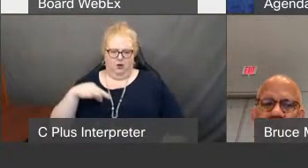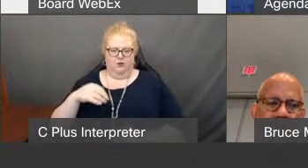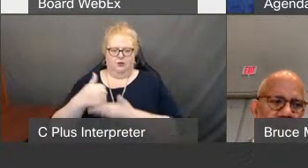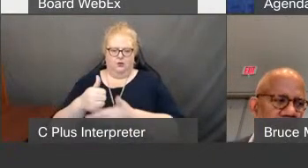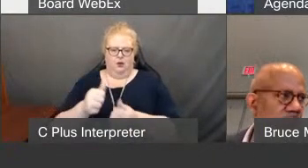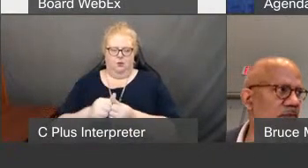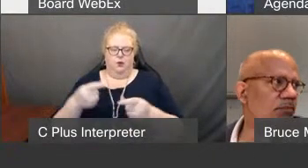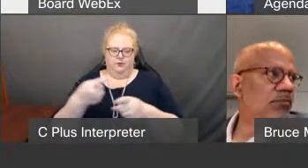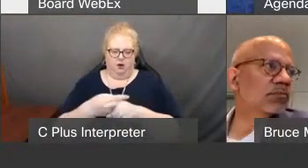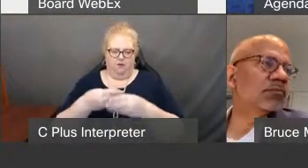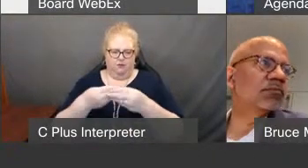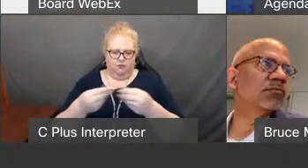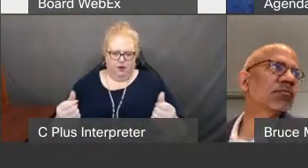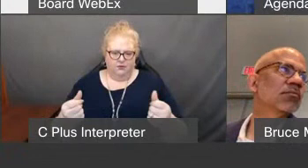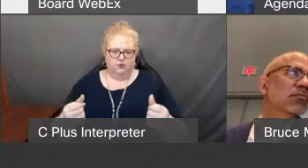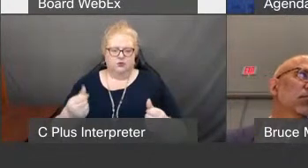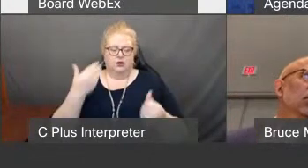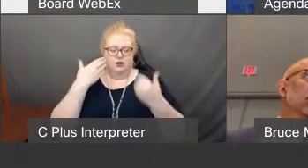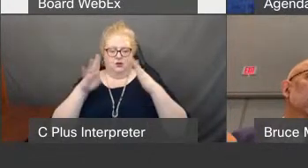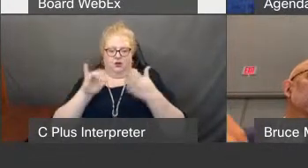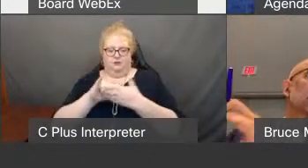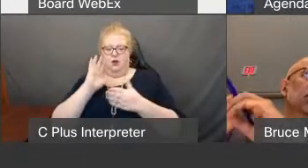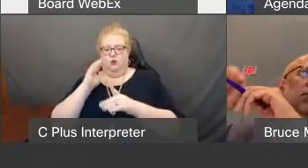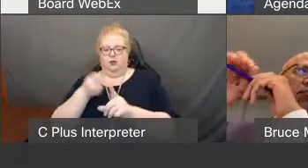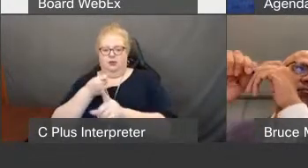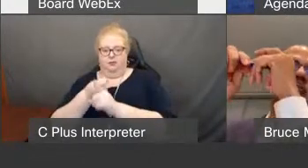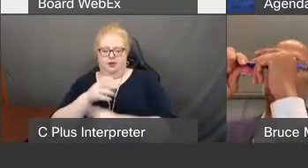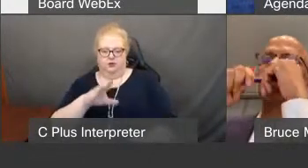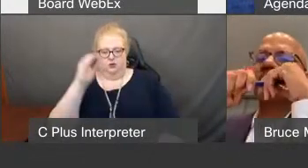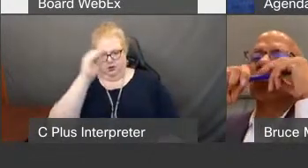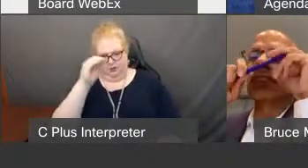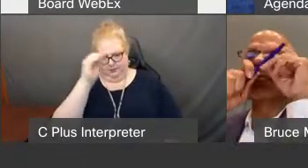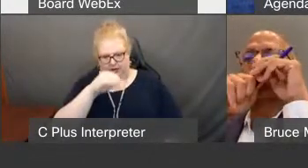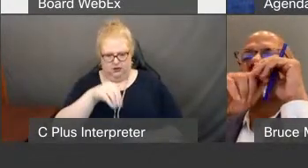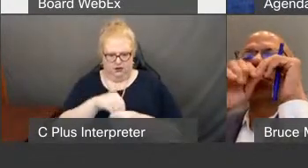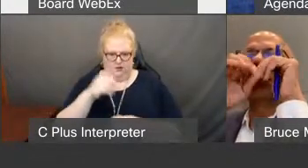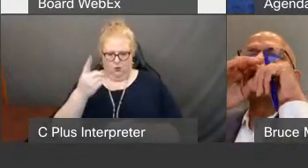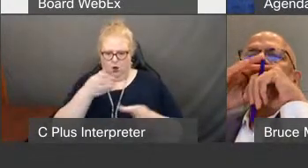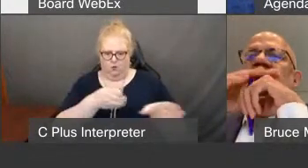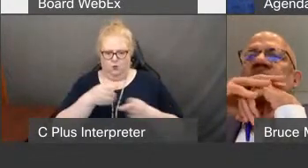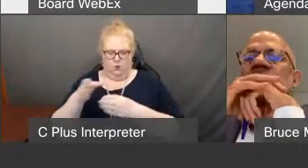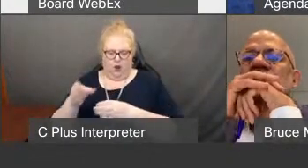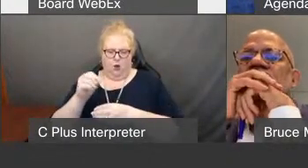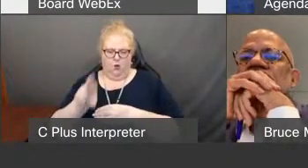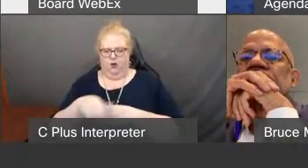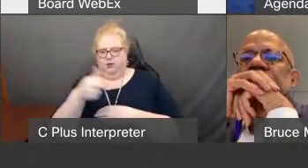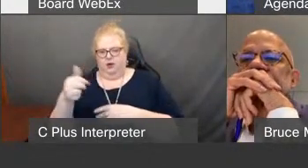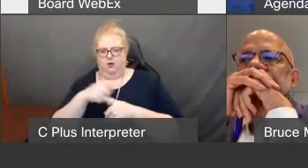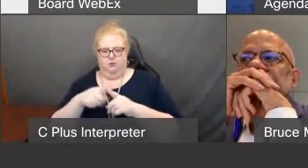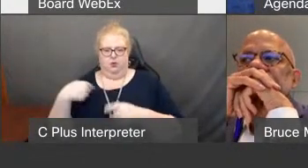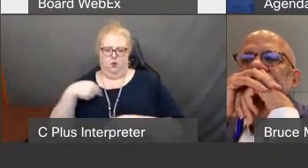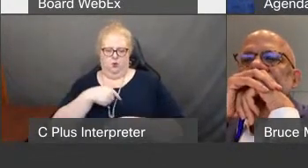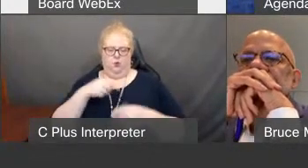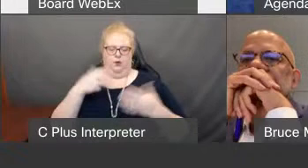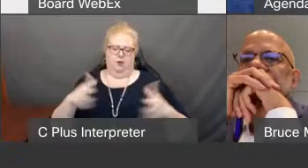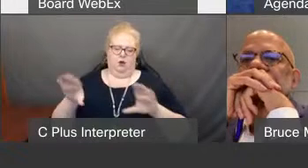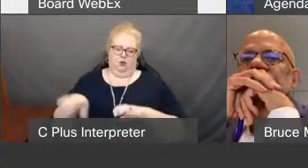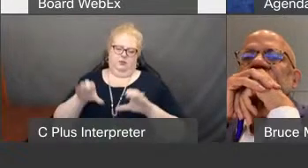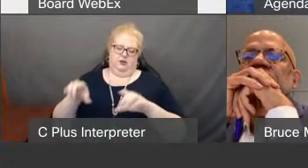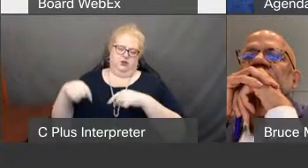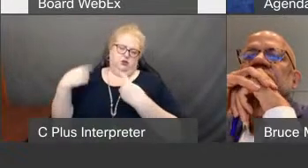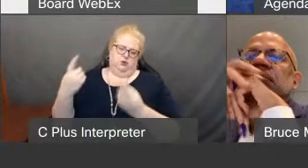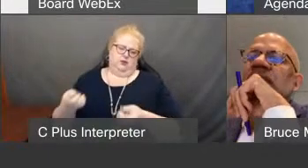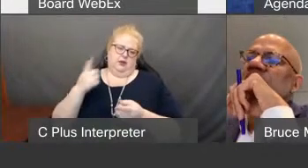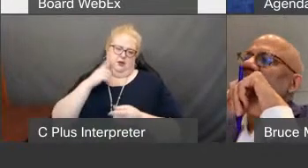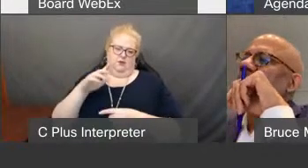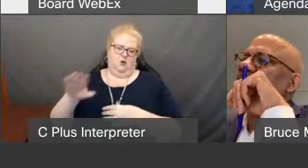conflict resolution. So I don't know if that's going to impact your opinion one way or the other, but I want to just at least let you know we have been doing that to a certain extent for the